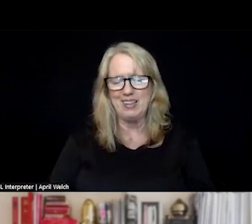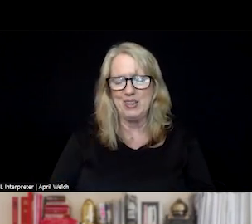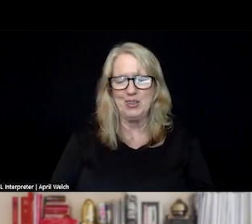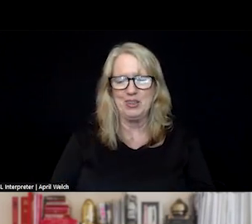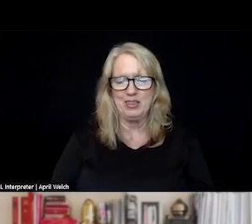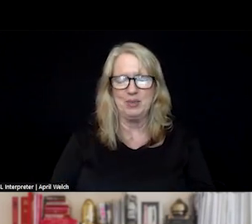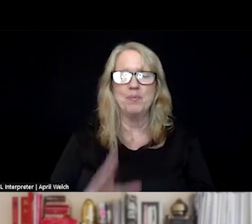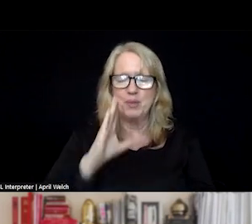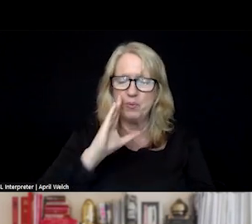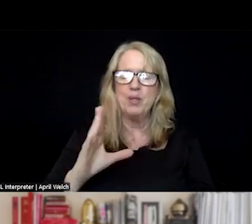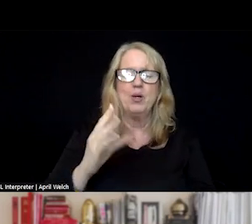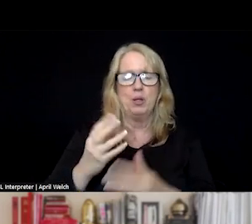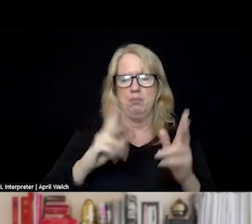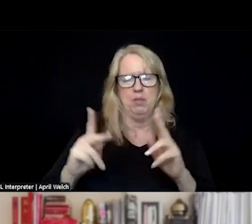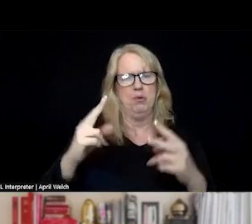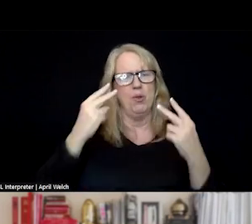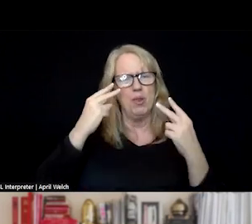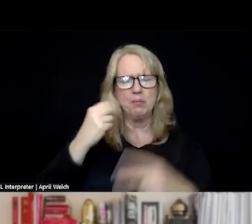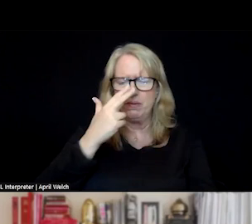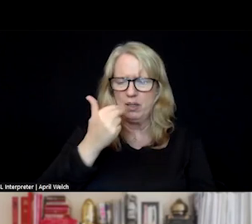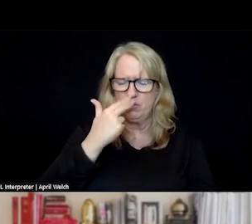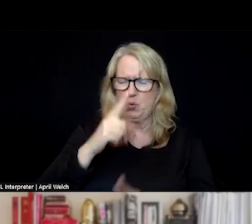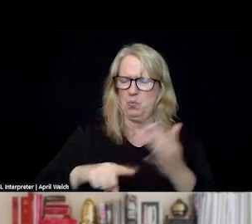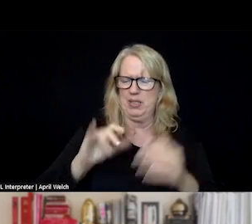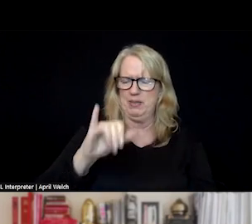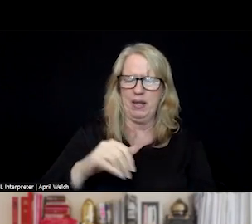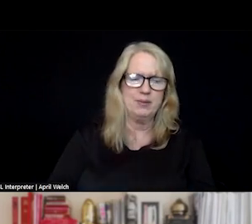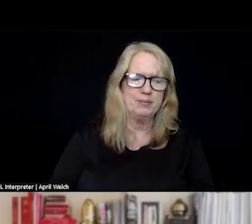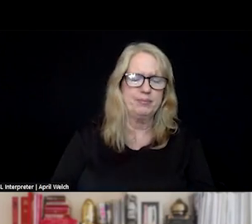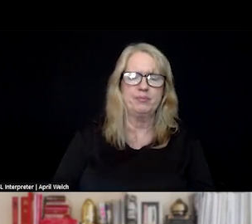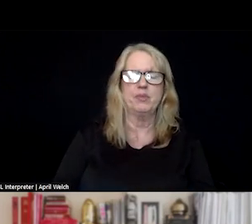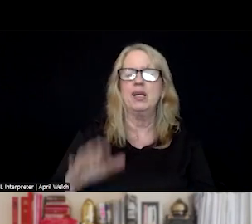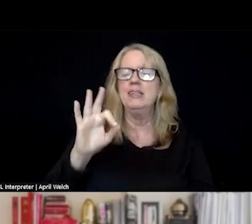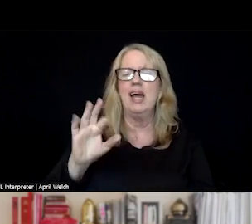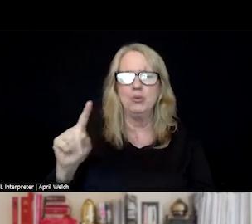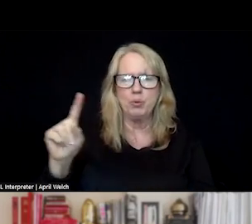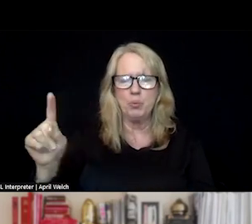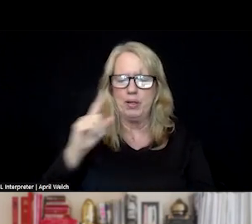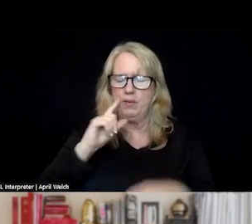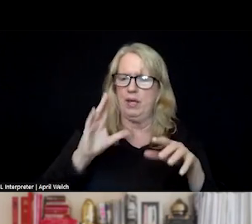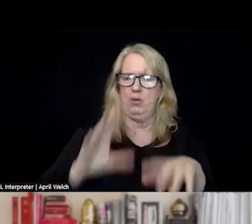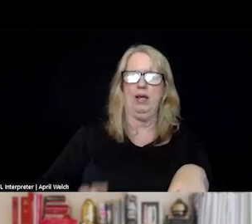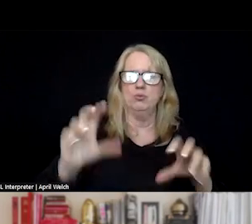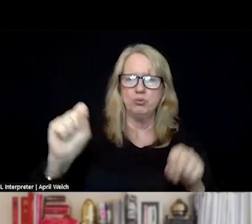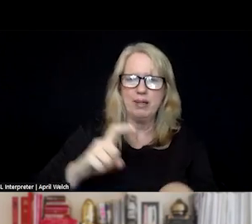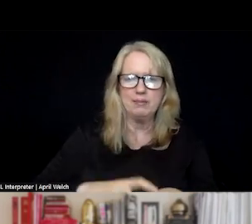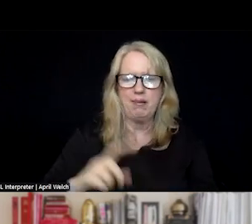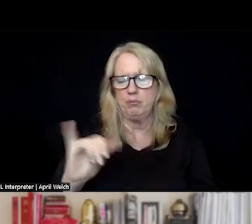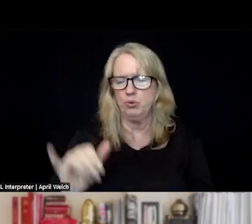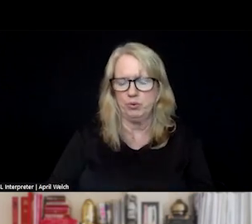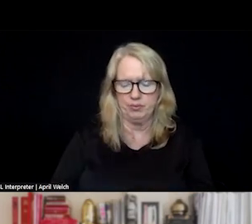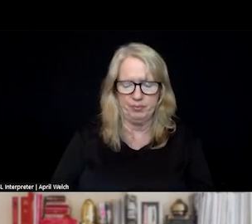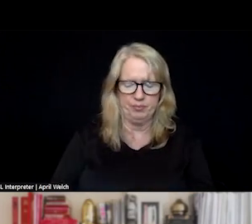it'll grow. People look at me funny, like, what is that? And I say, well, just 911 had to take a while too. So it was,